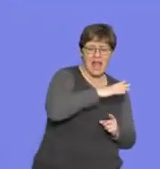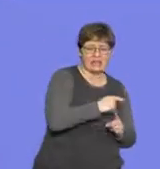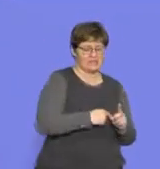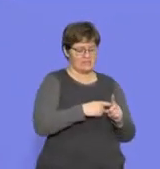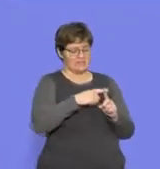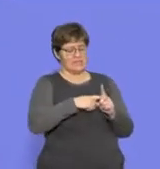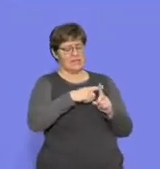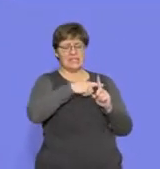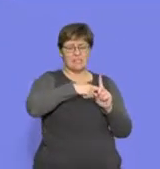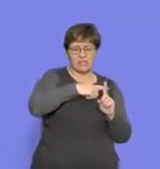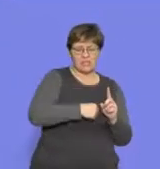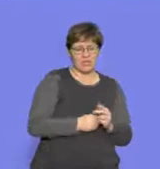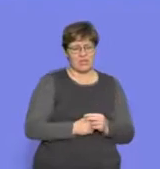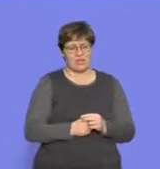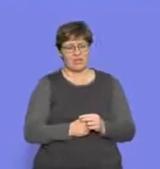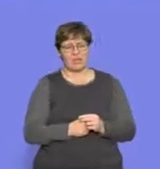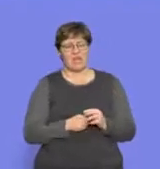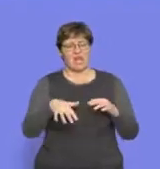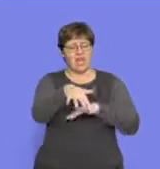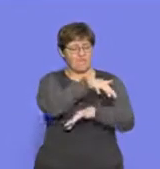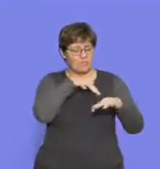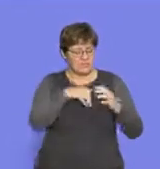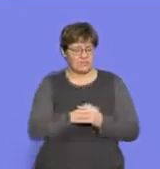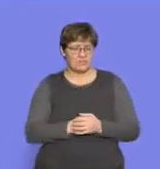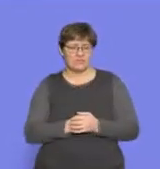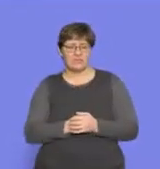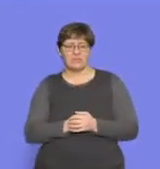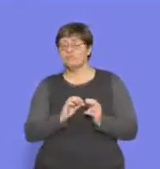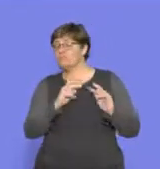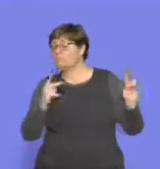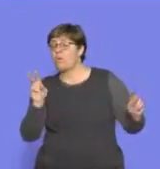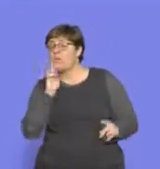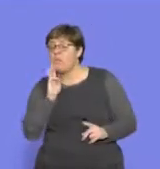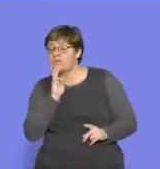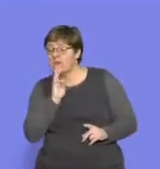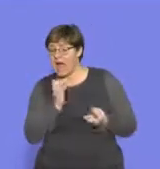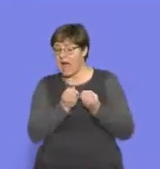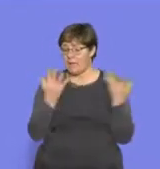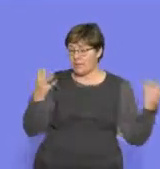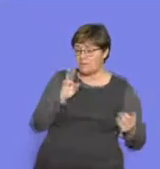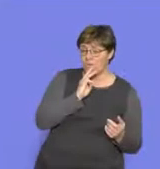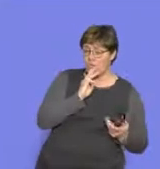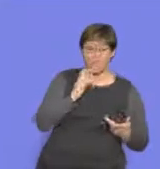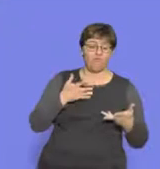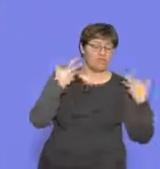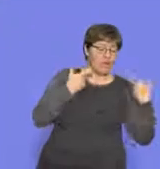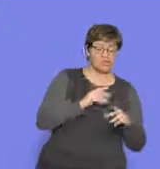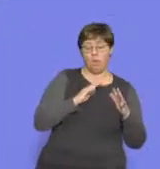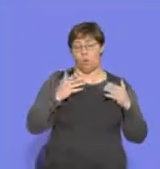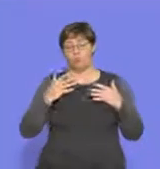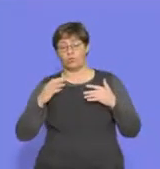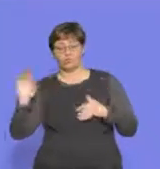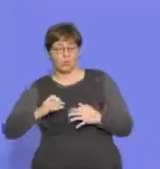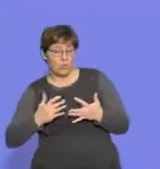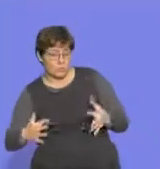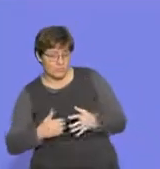light, the temperature of the environment, the type of water and the amount of water, so it could be fresh water, marine,